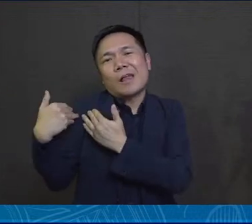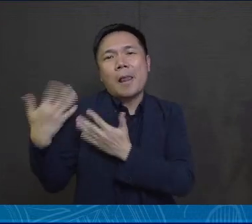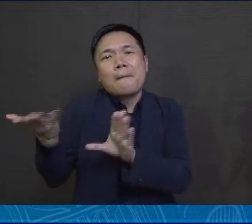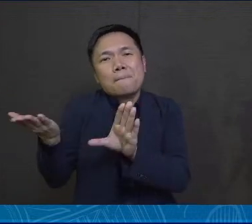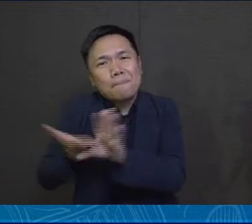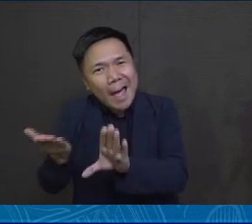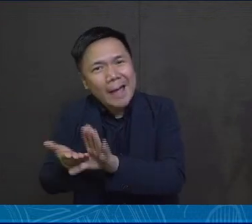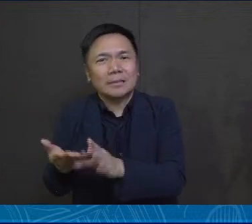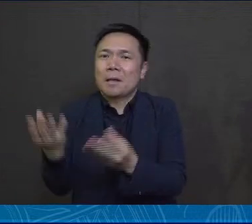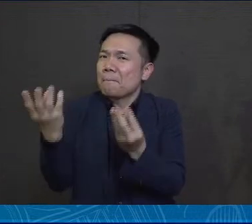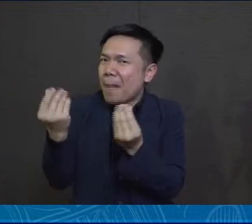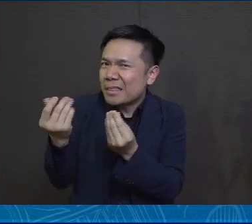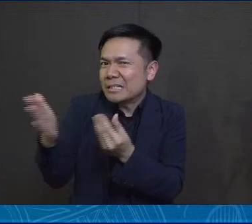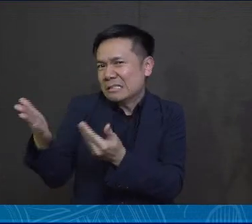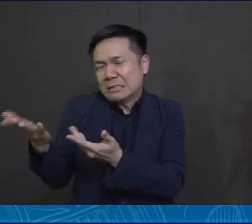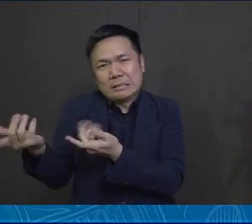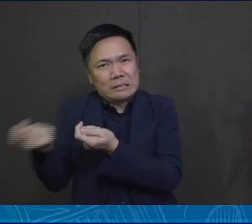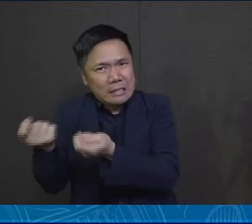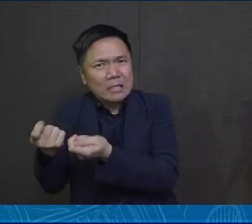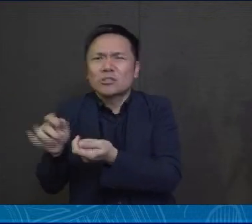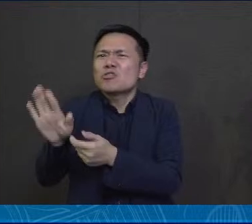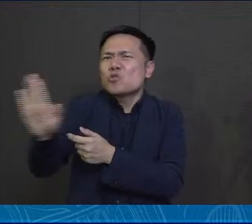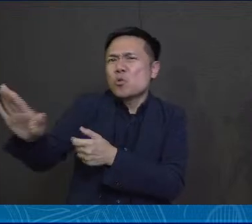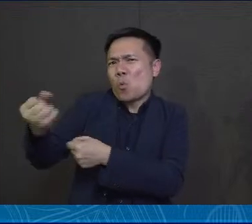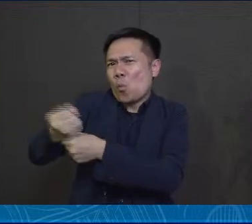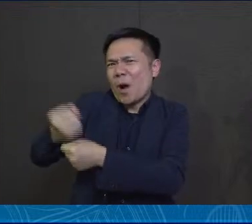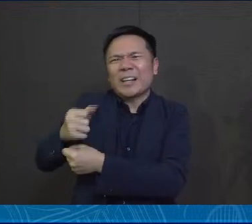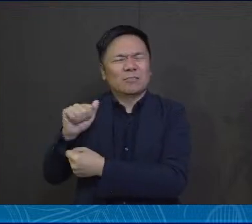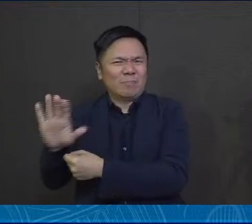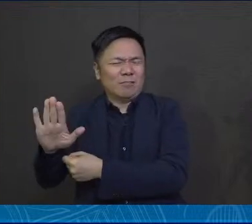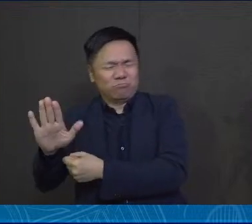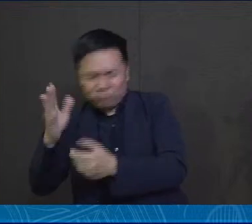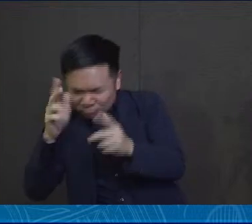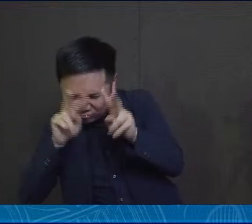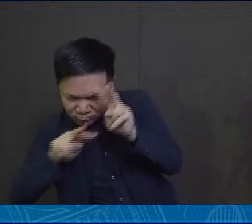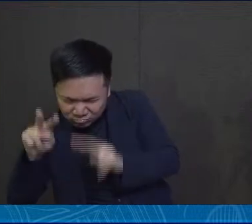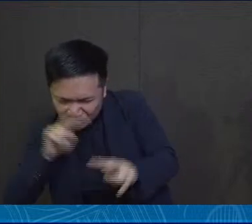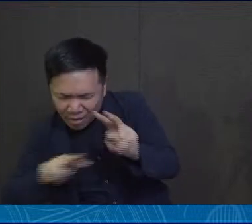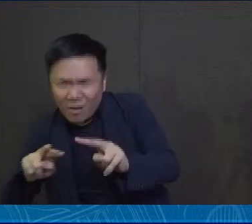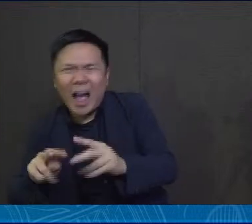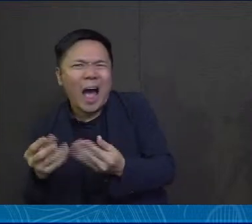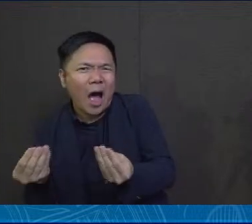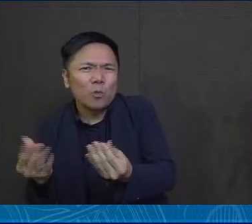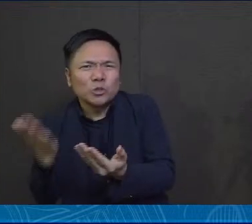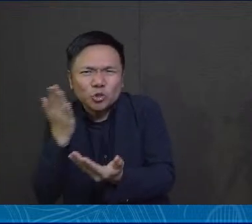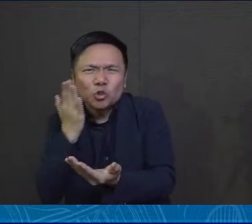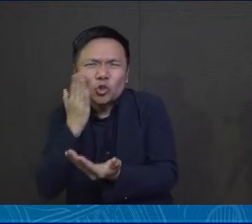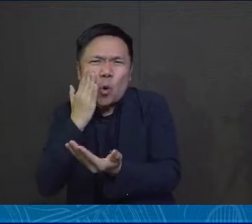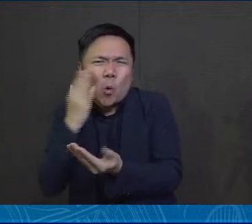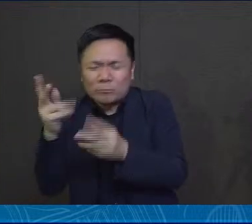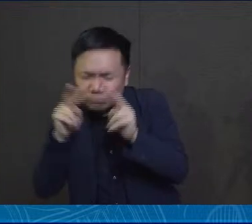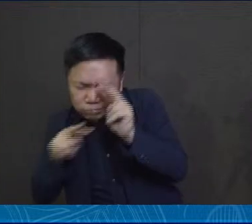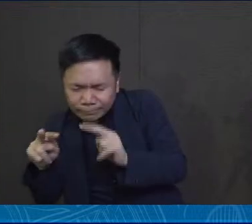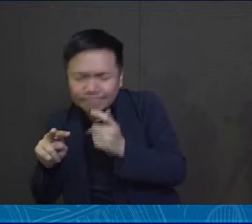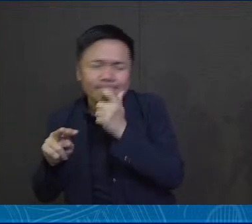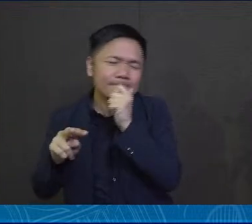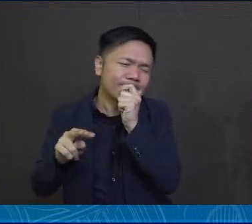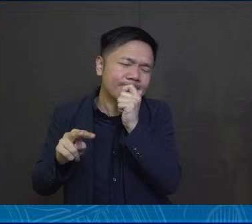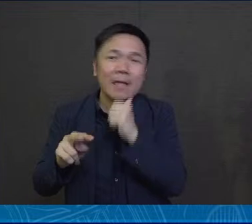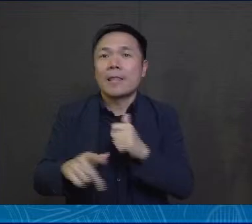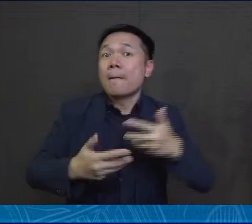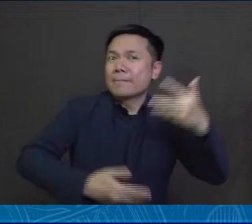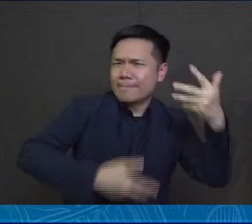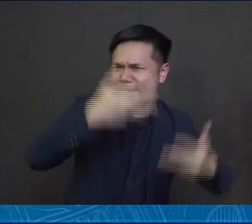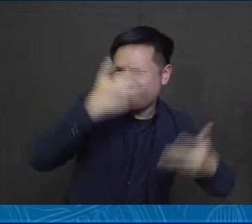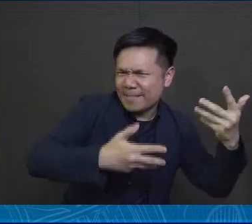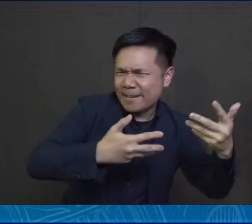can actuaries like yourself contribute to creating unified frameworks that align financial datasets